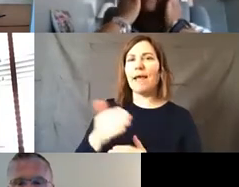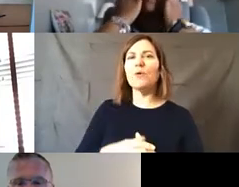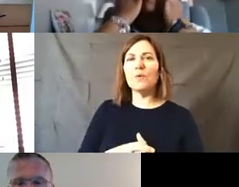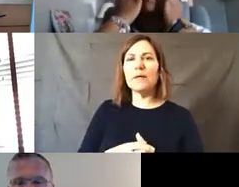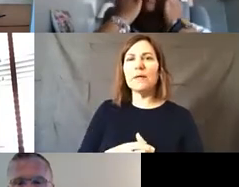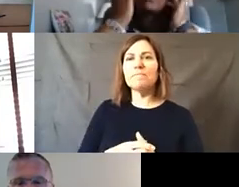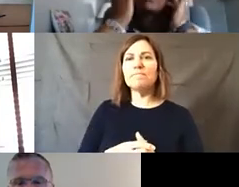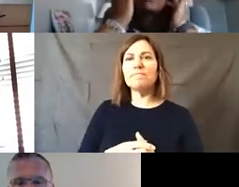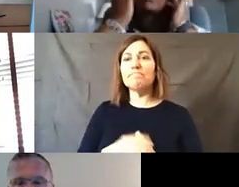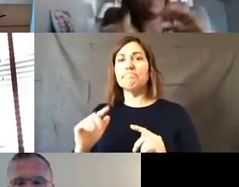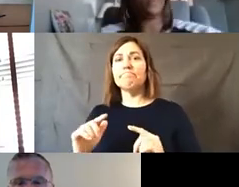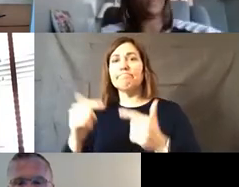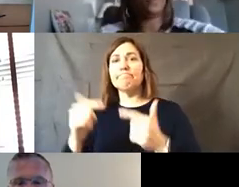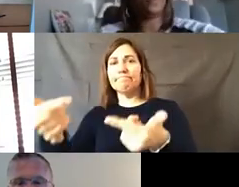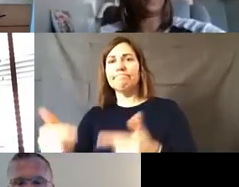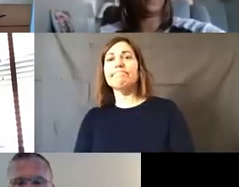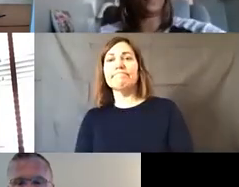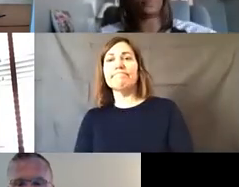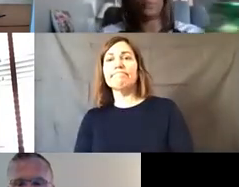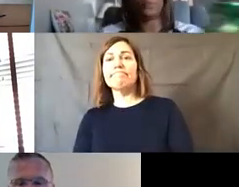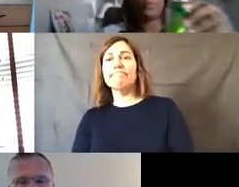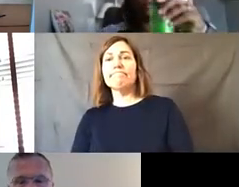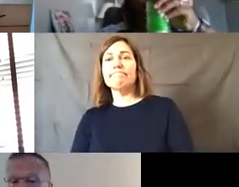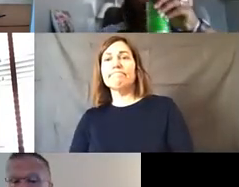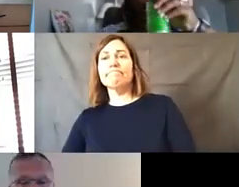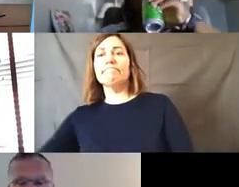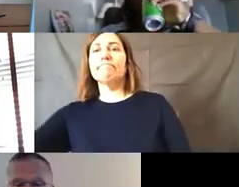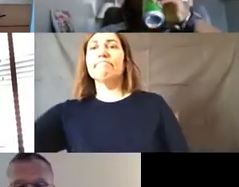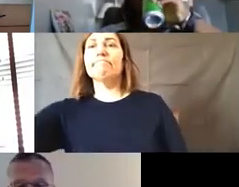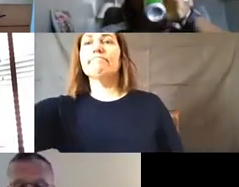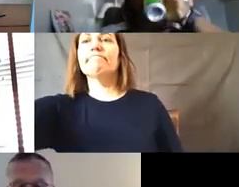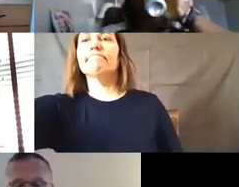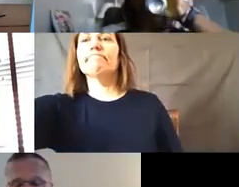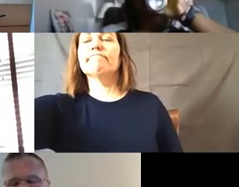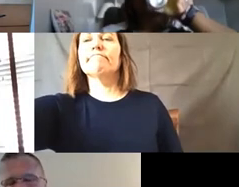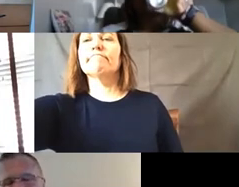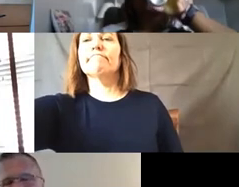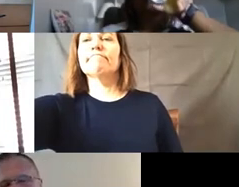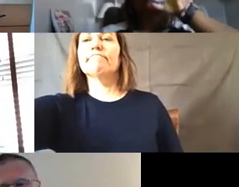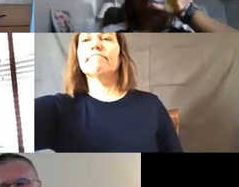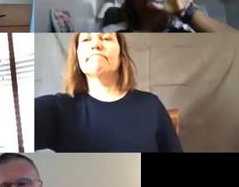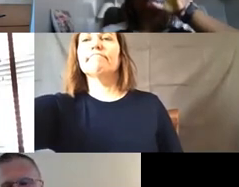Thank you very much. Anyone else? So